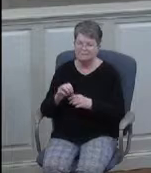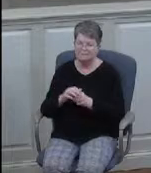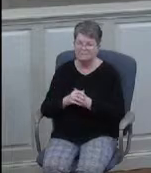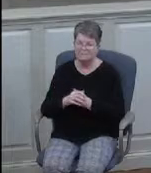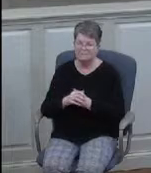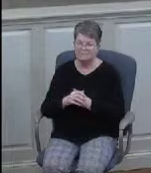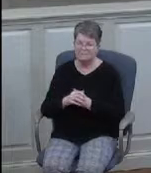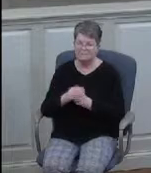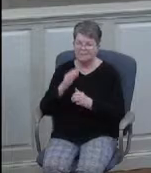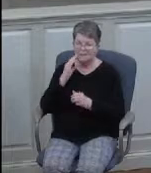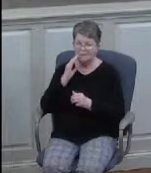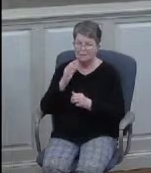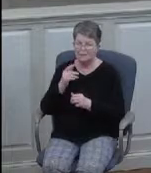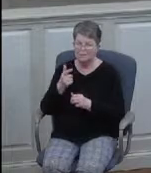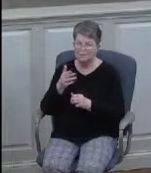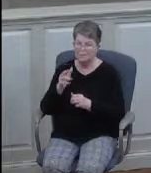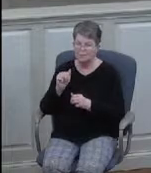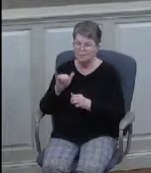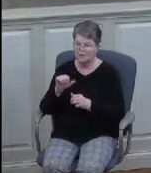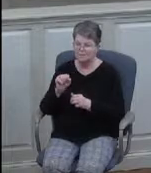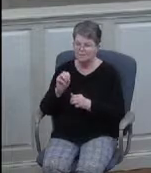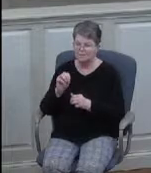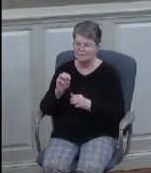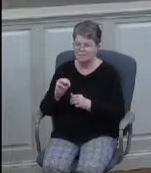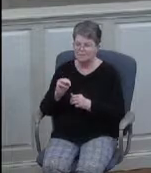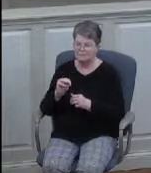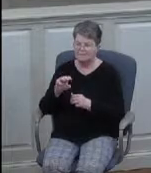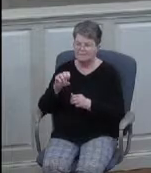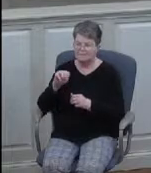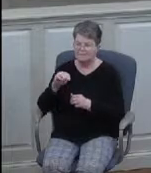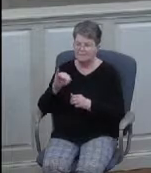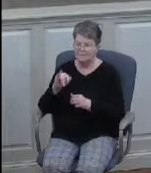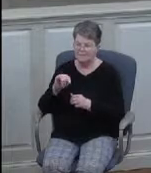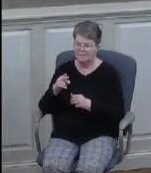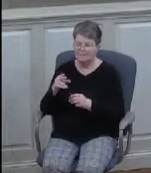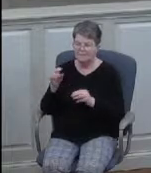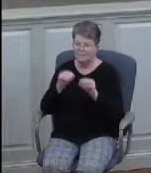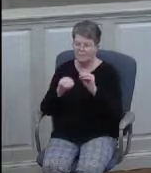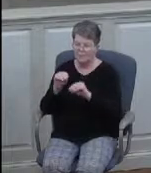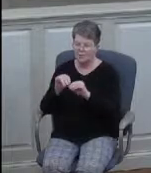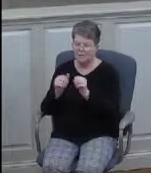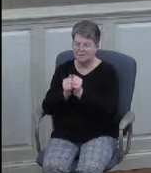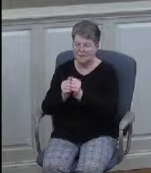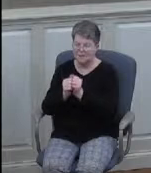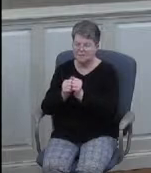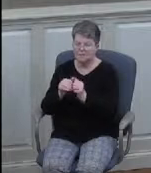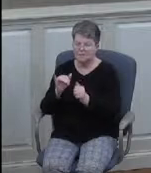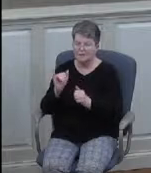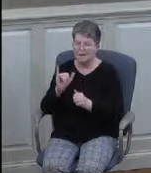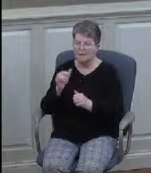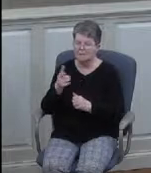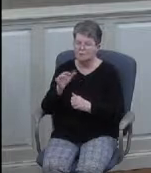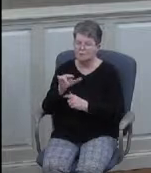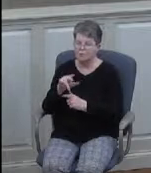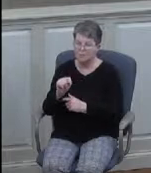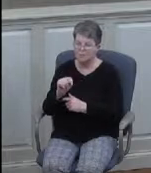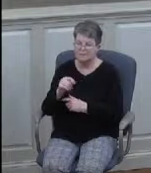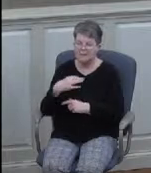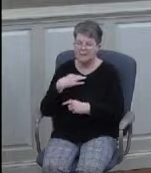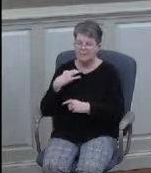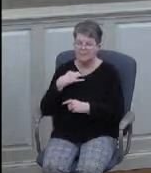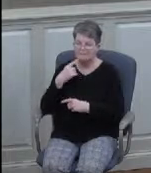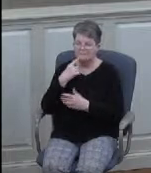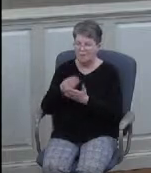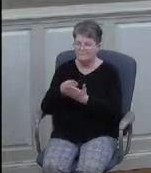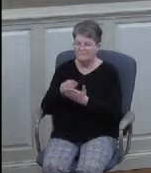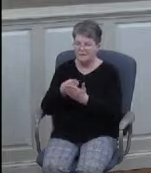I know that Gresham Smith has put this together as far as a grant application for